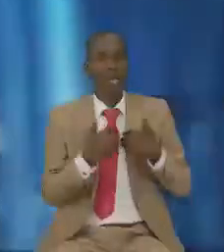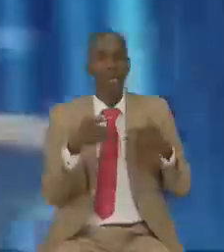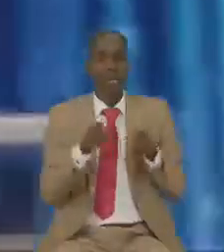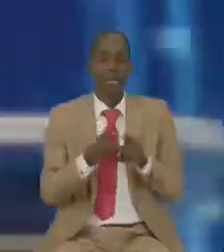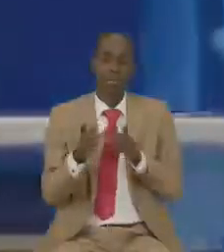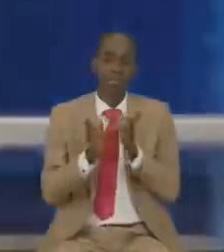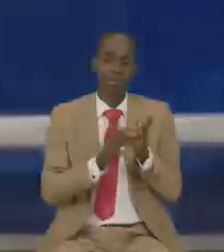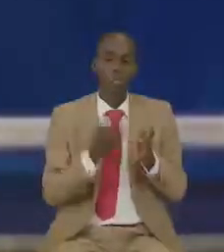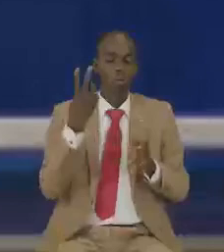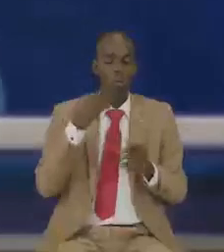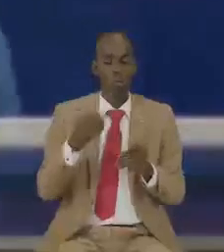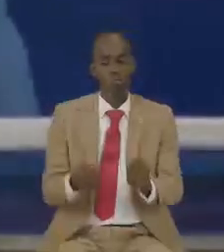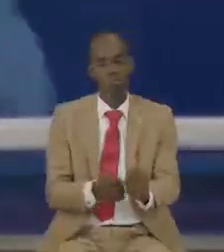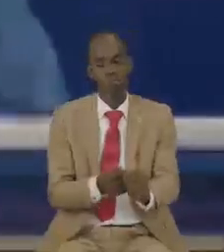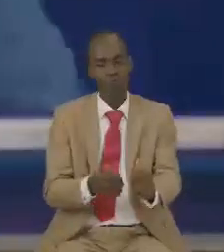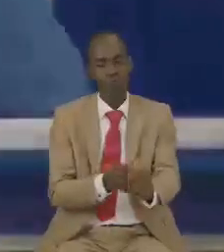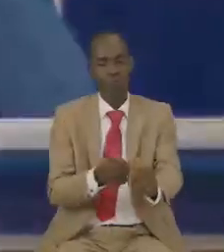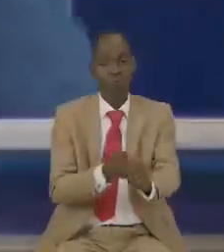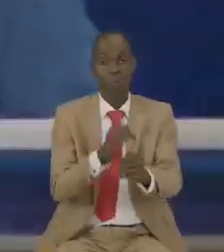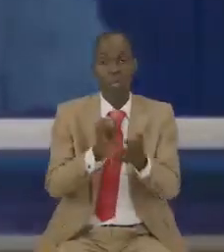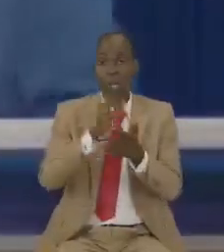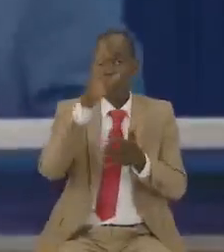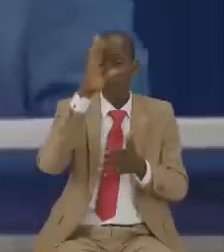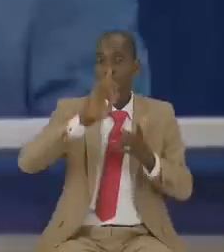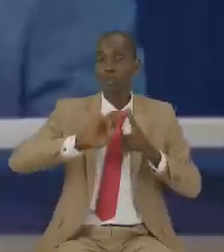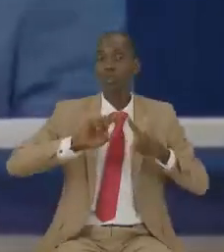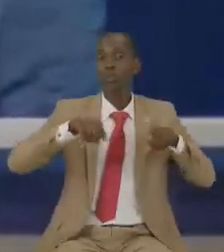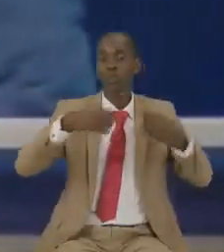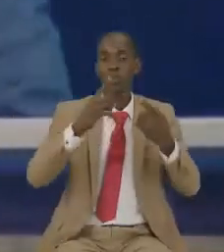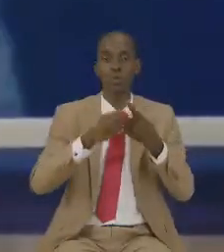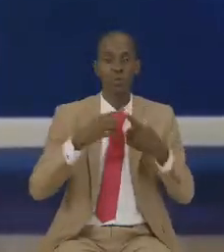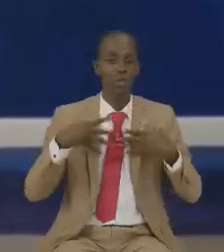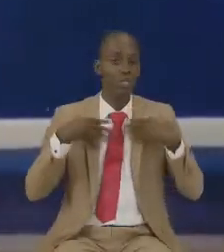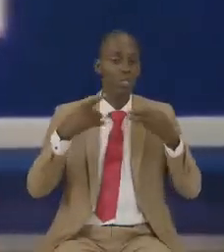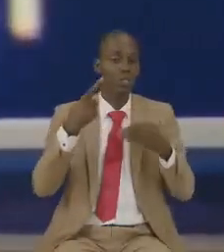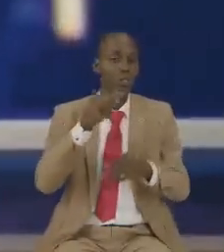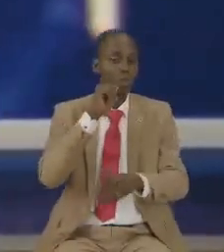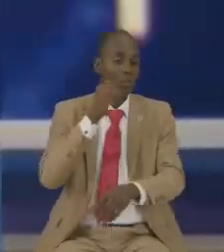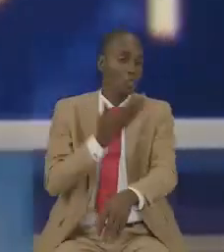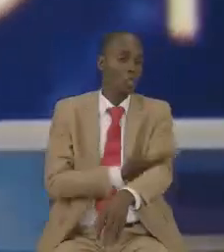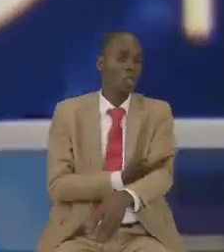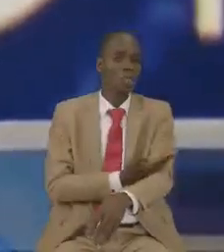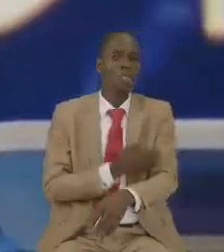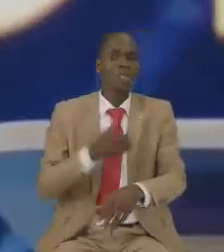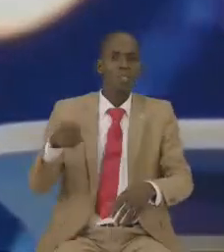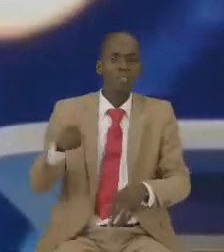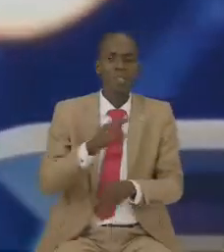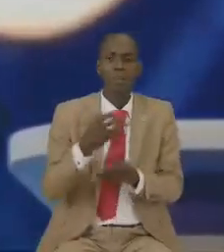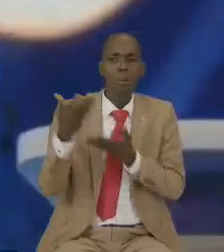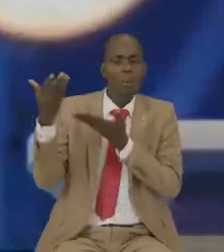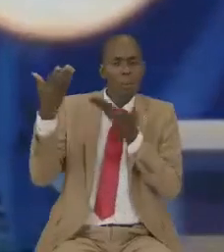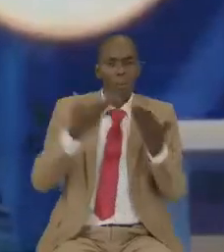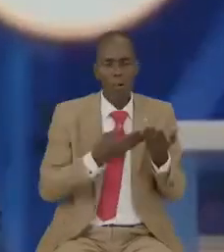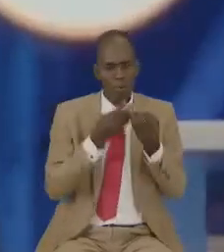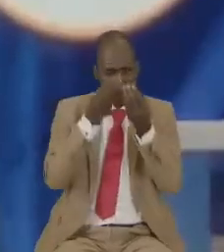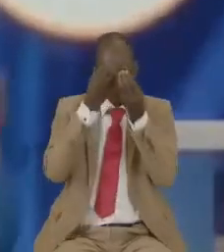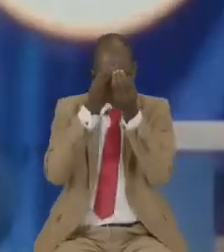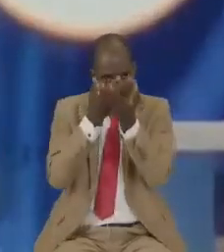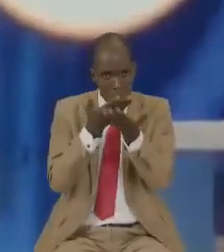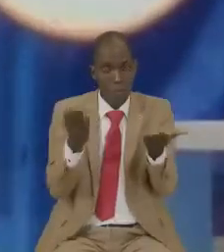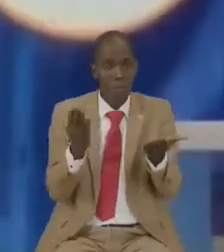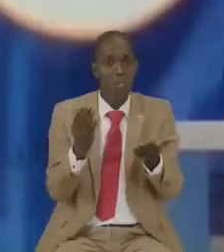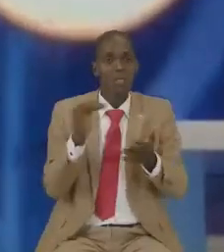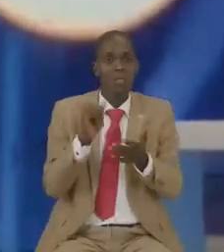with the man to go and heal the daughter, they brought information. They said,